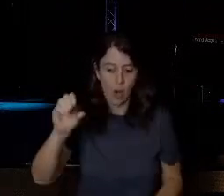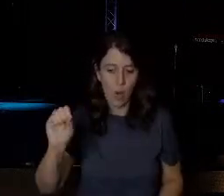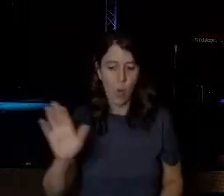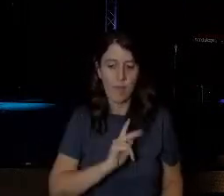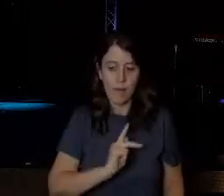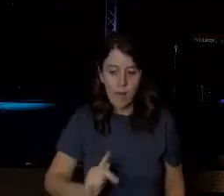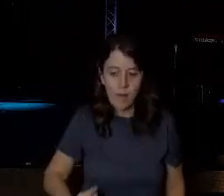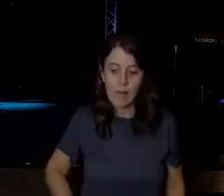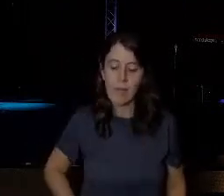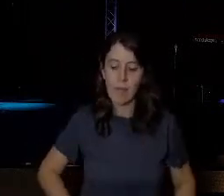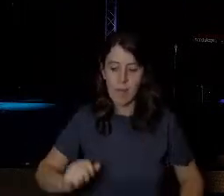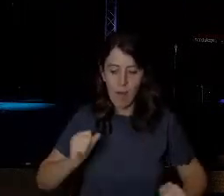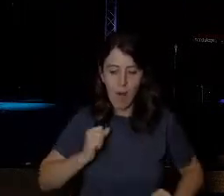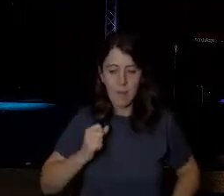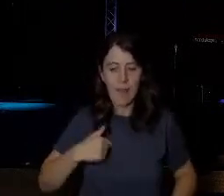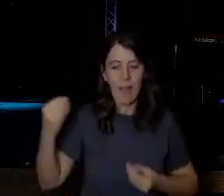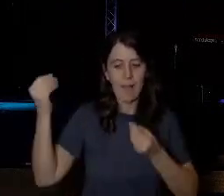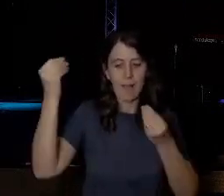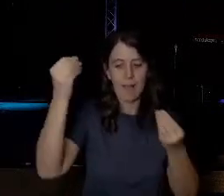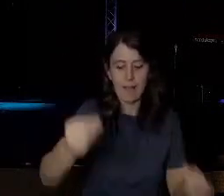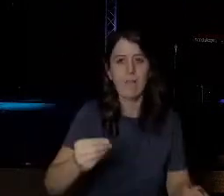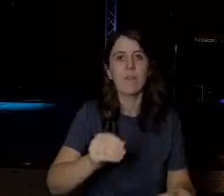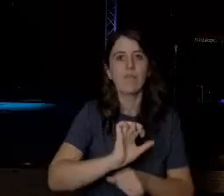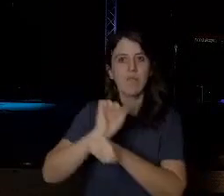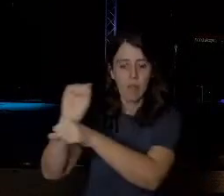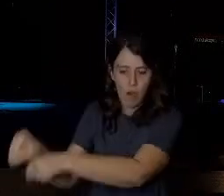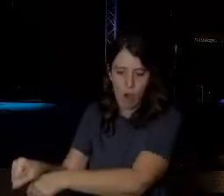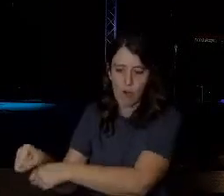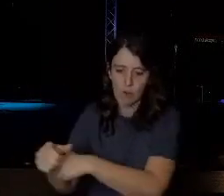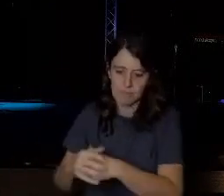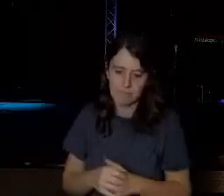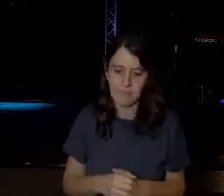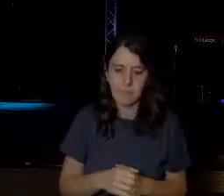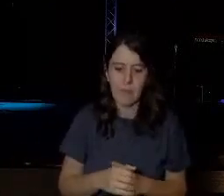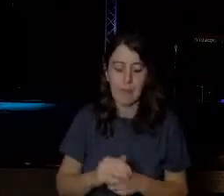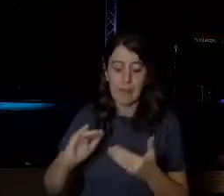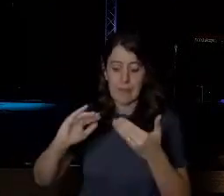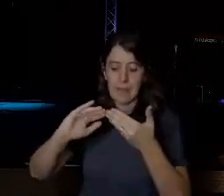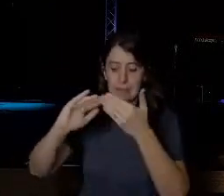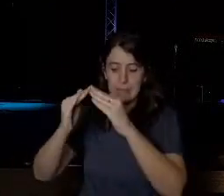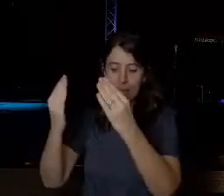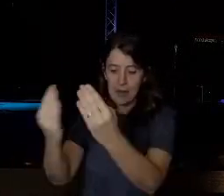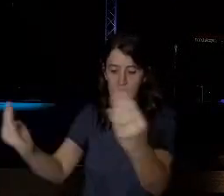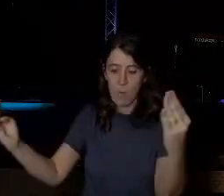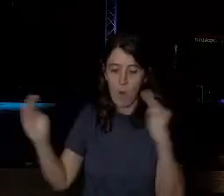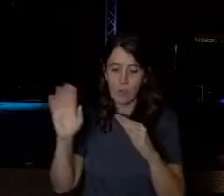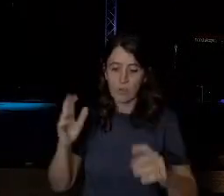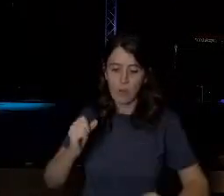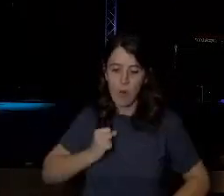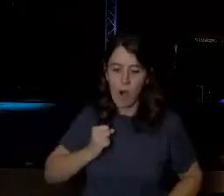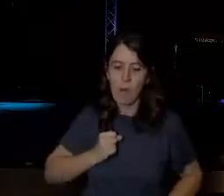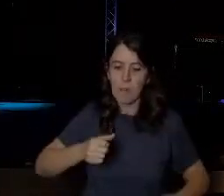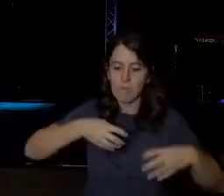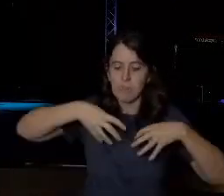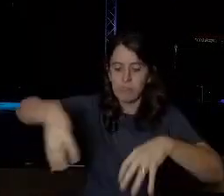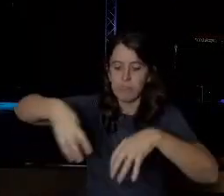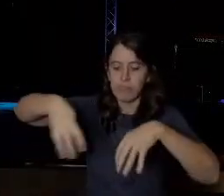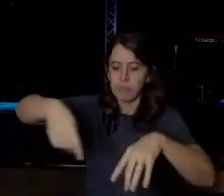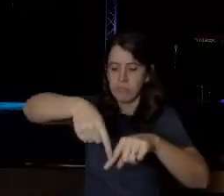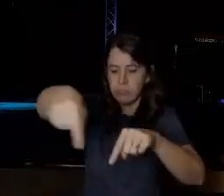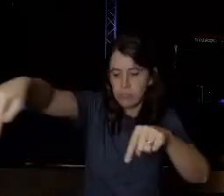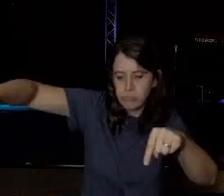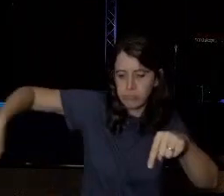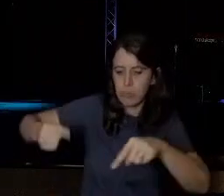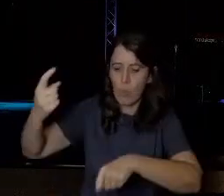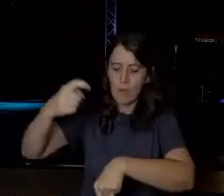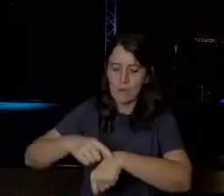king and its fighting men. March around the city once with all the armed men. Do this for 6 days. Have 7 priests carry